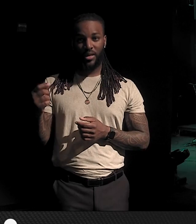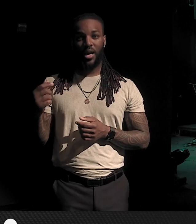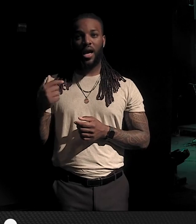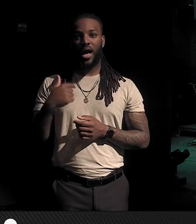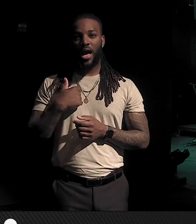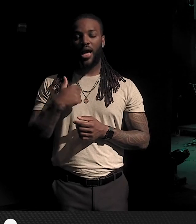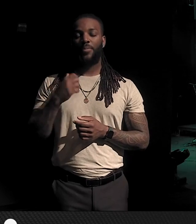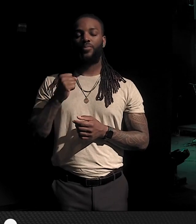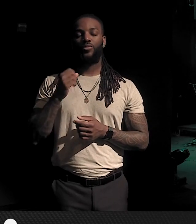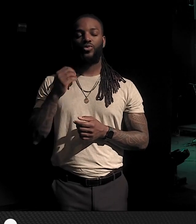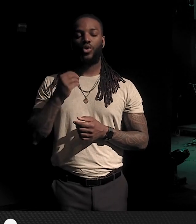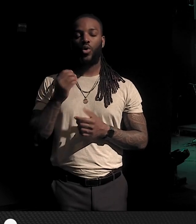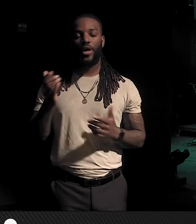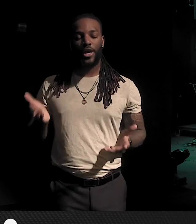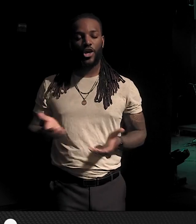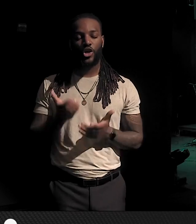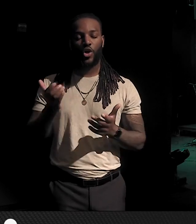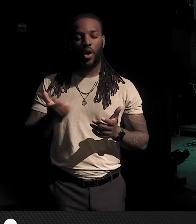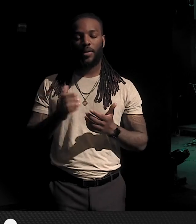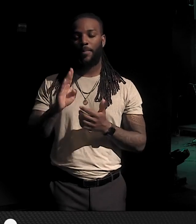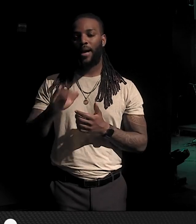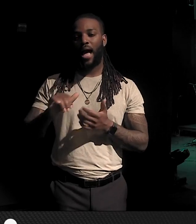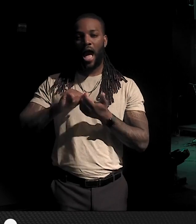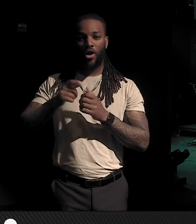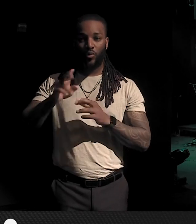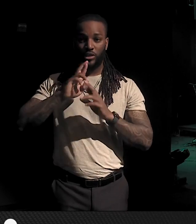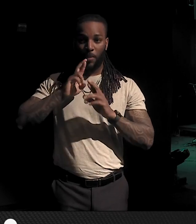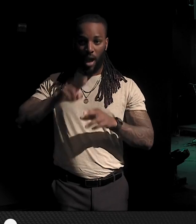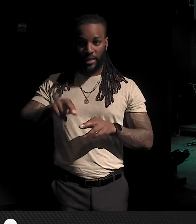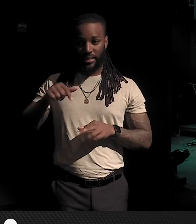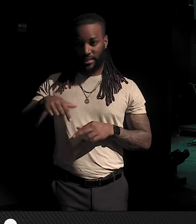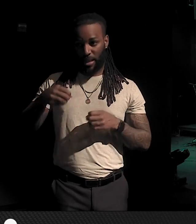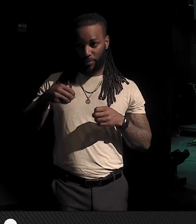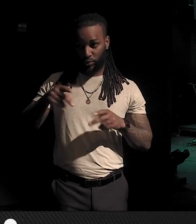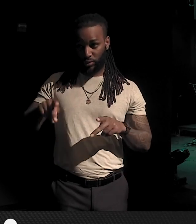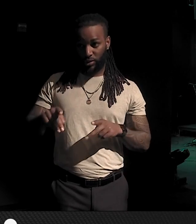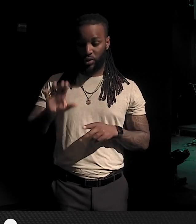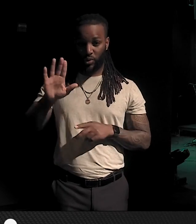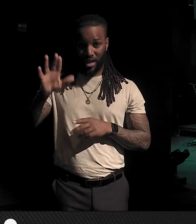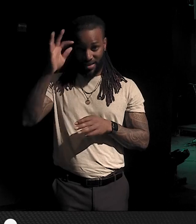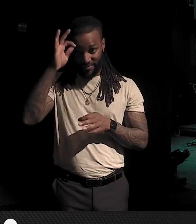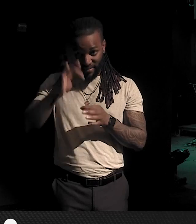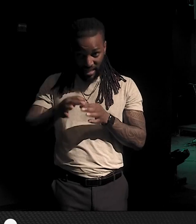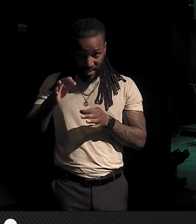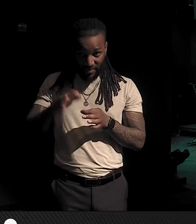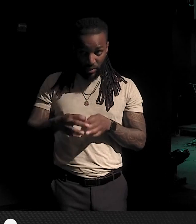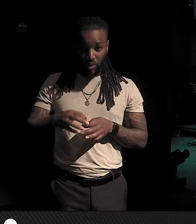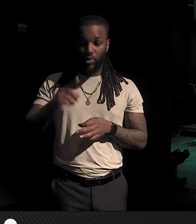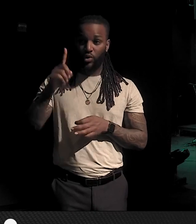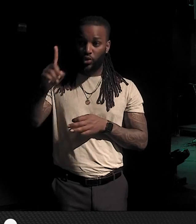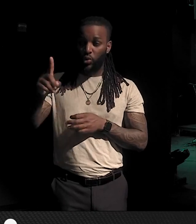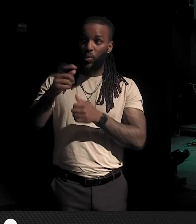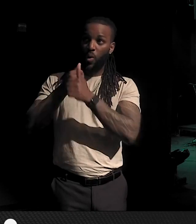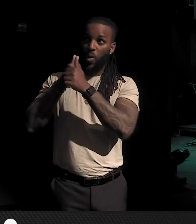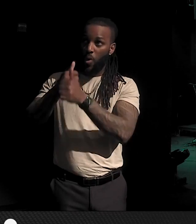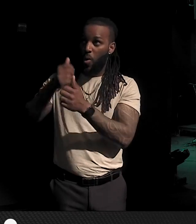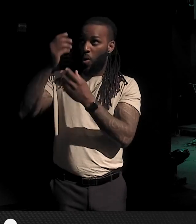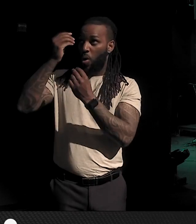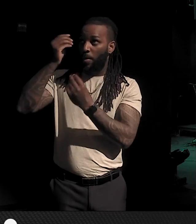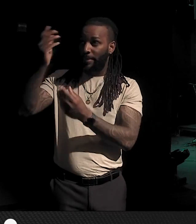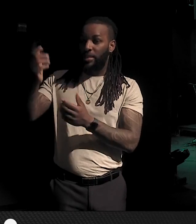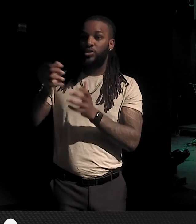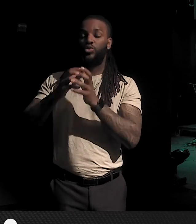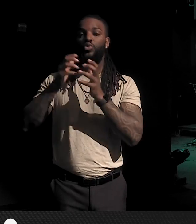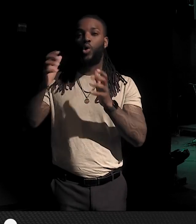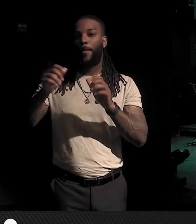I'm so encouraged by the way you responded to this opportunity. You were faithful, you were obedient, and blessings are falling